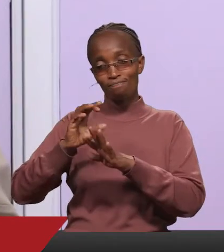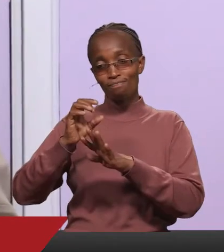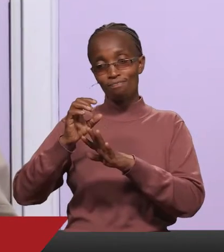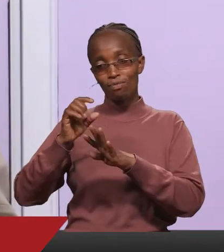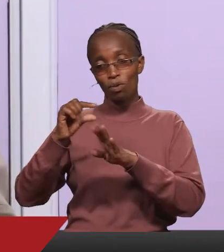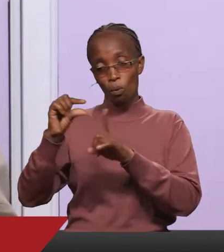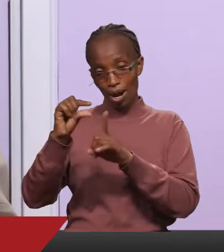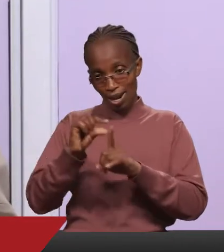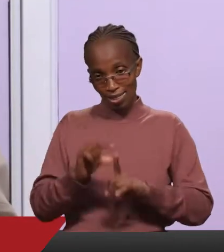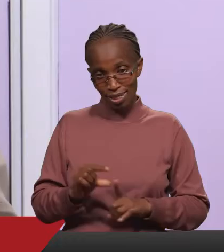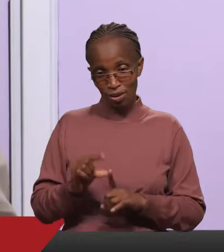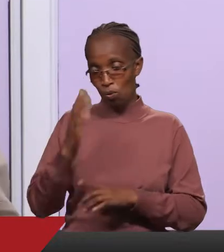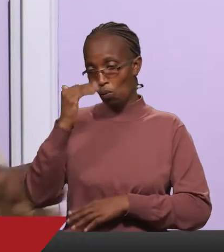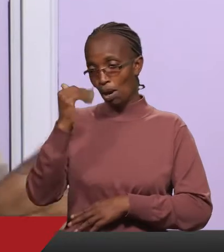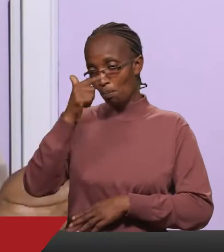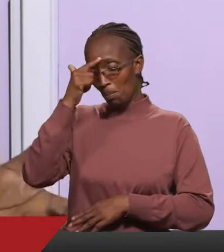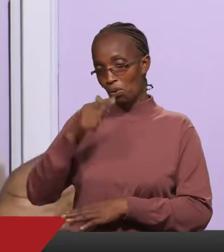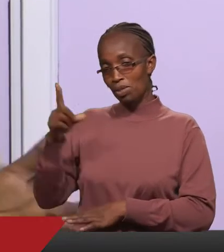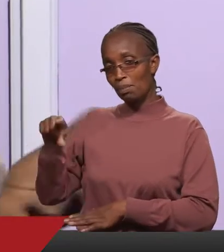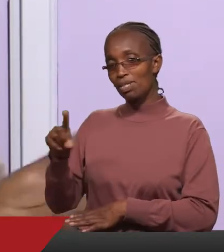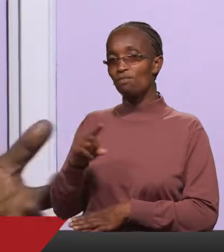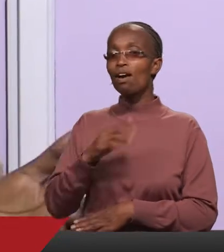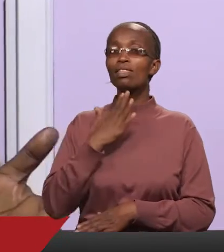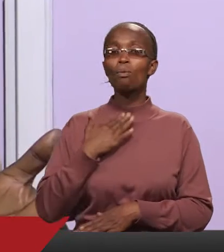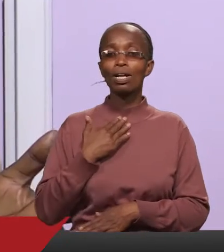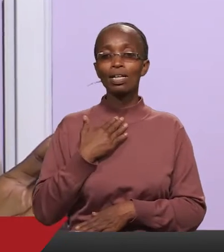a political statement or pronouncement, because it's like